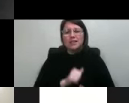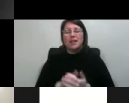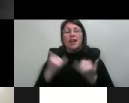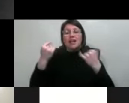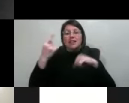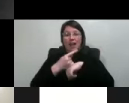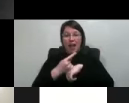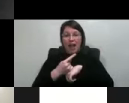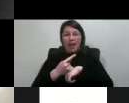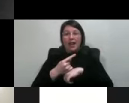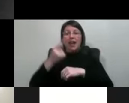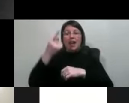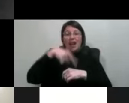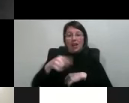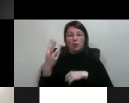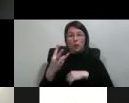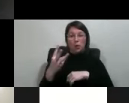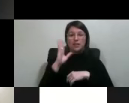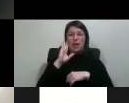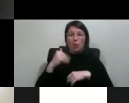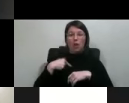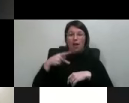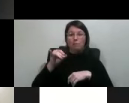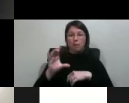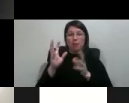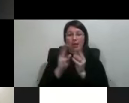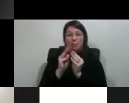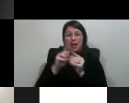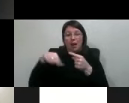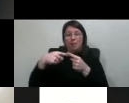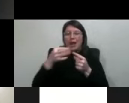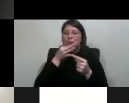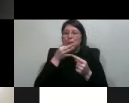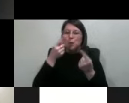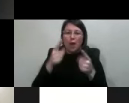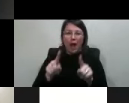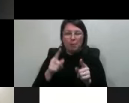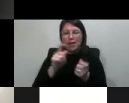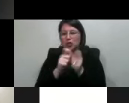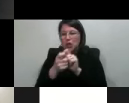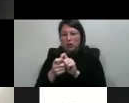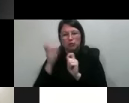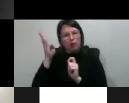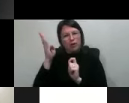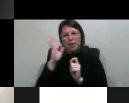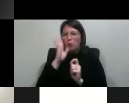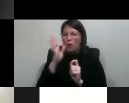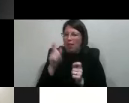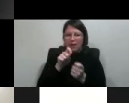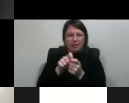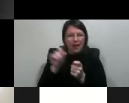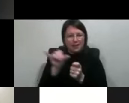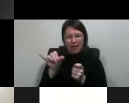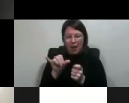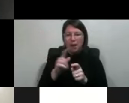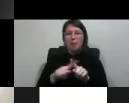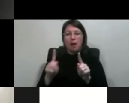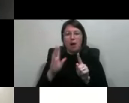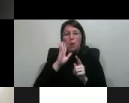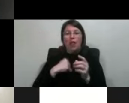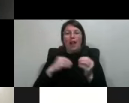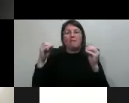today and next Wednesday, we will have the public meetings on the upcoming changes. Again, the presentations will be the exact same. The one difference is we'll have more